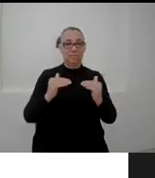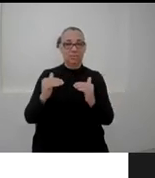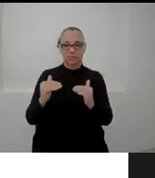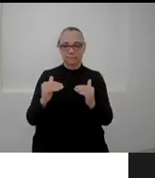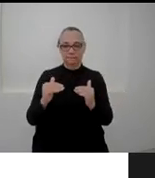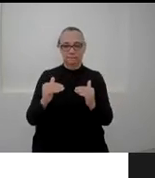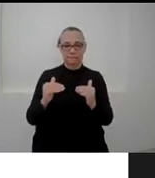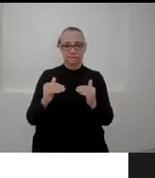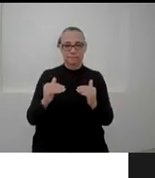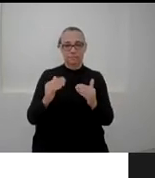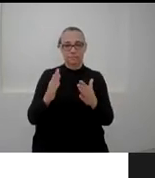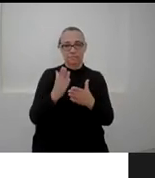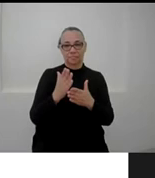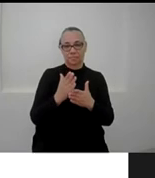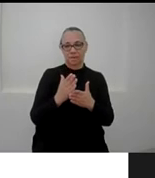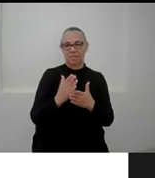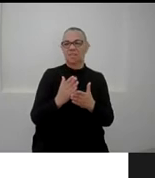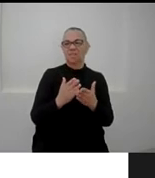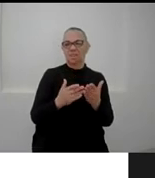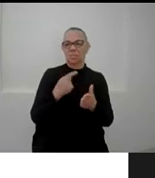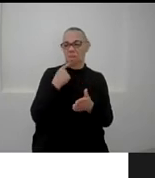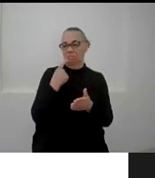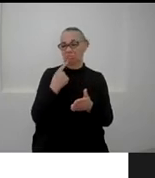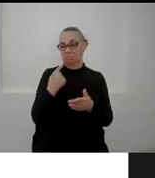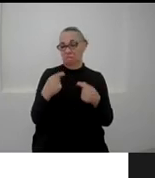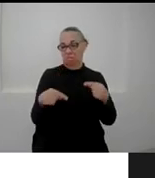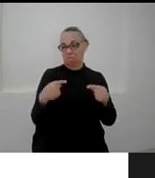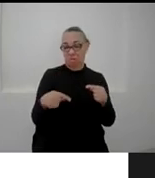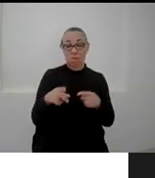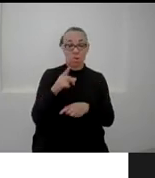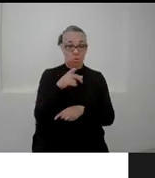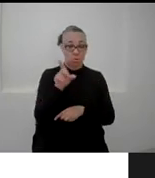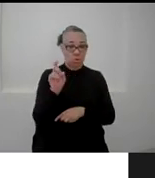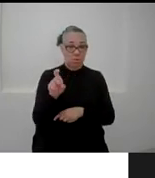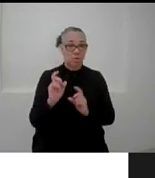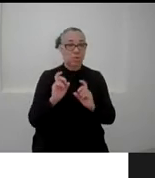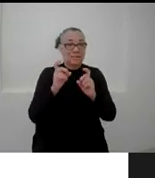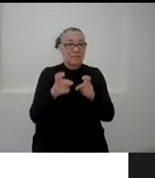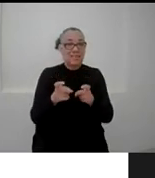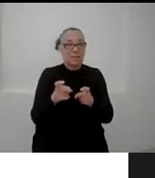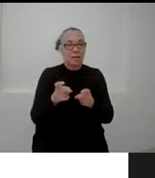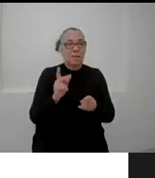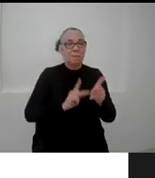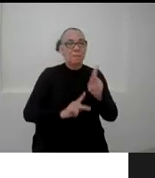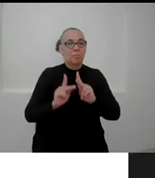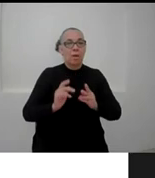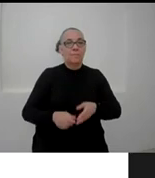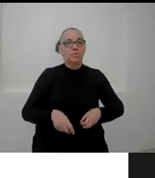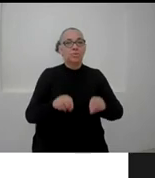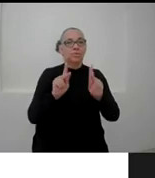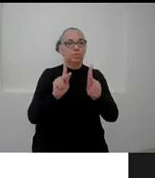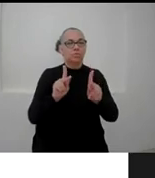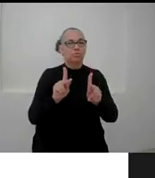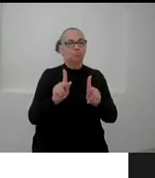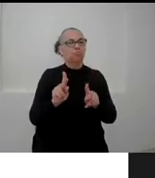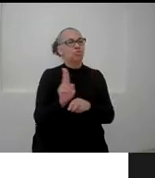And some of what I'm going to be arguing is that you need to provide people with opportunities to exercise personal